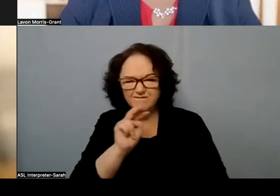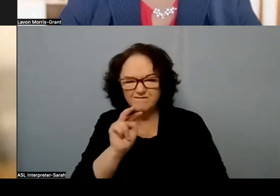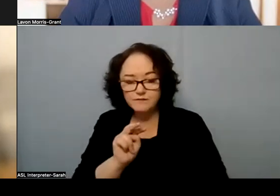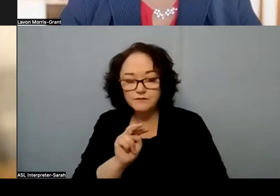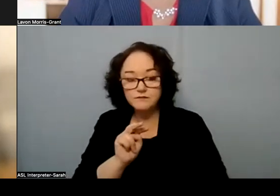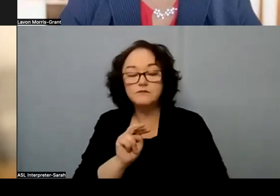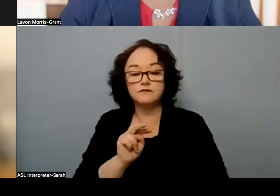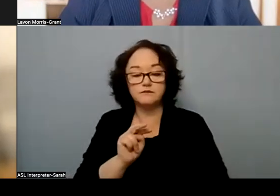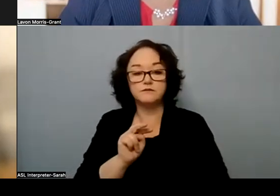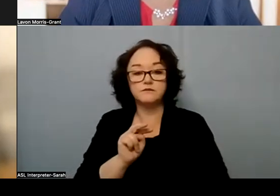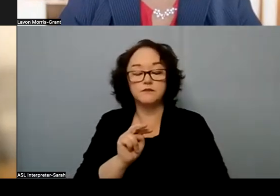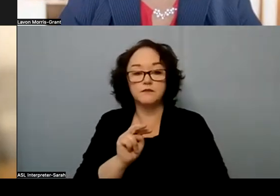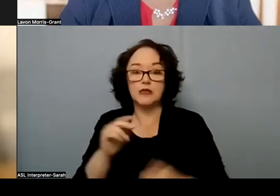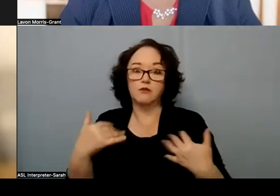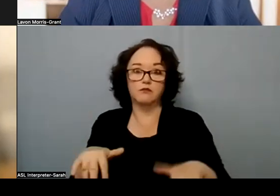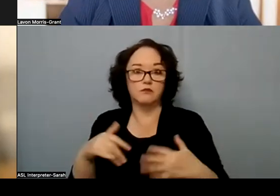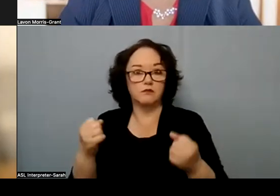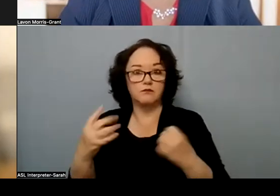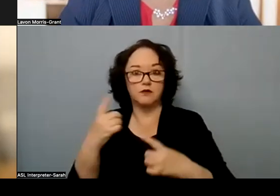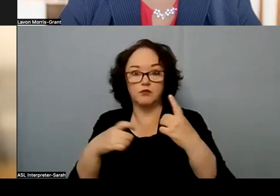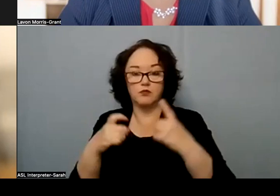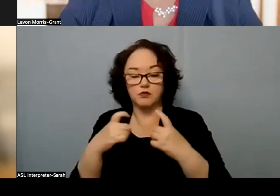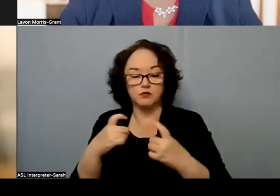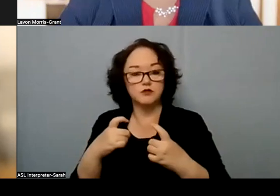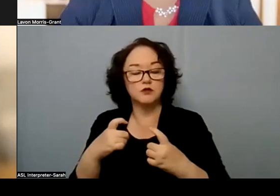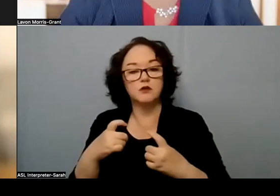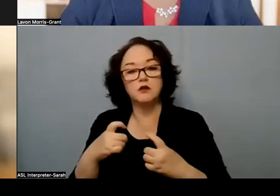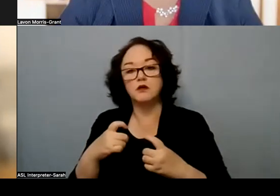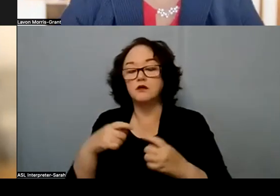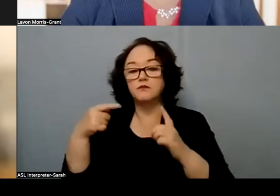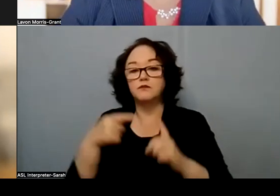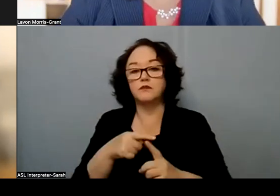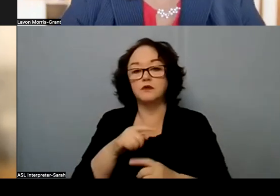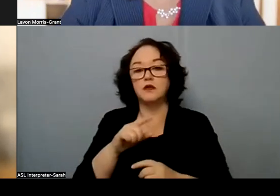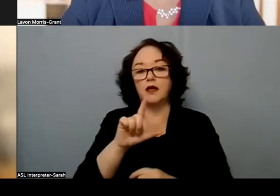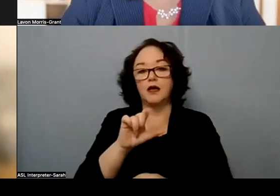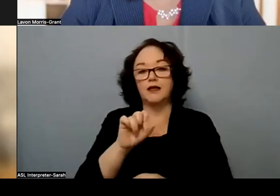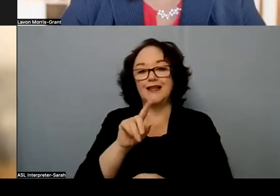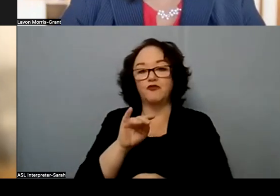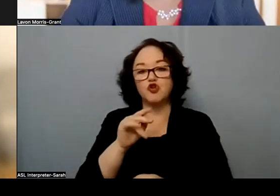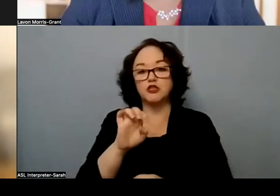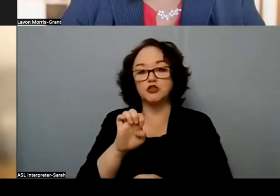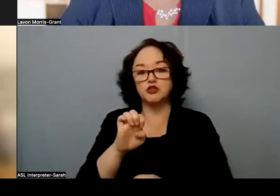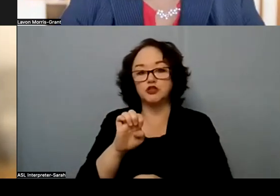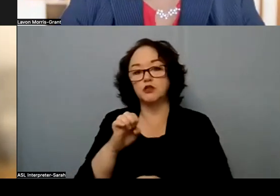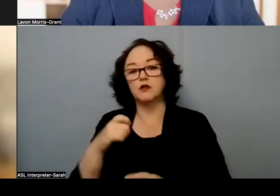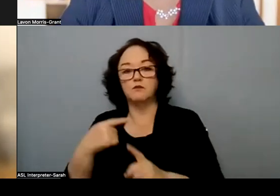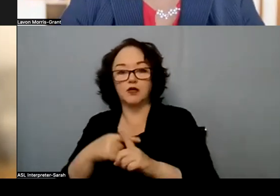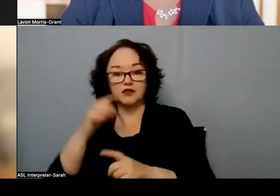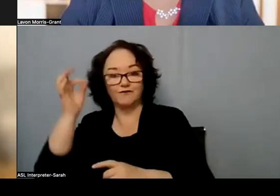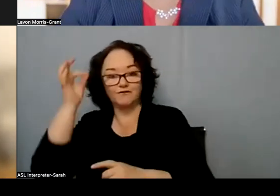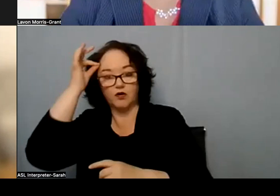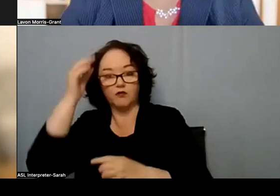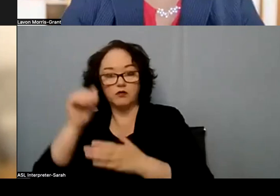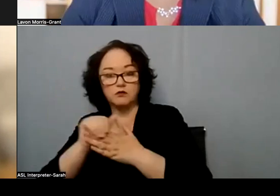So there's a lot of questions about leveraging federal dollars. Mm-hmm. Can you hold those questions, Marlena, because we're going